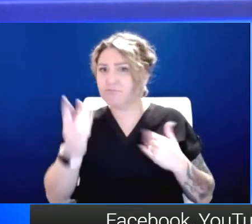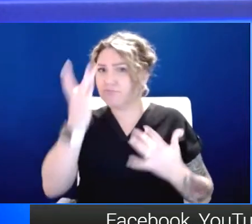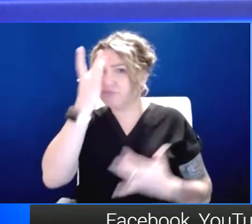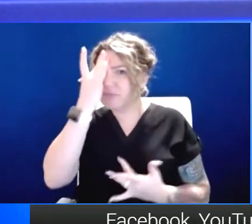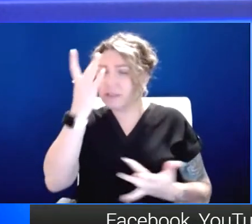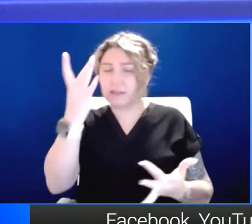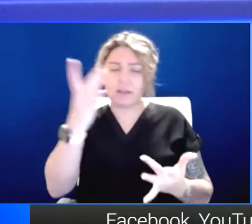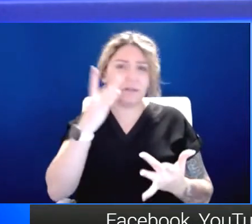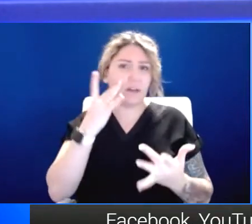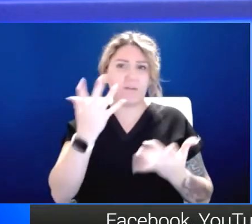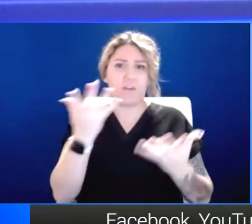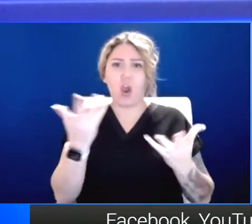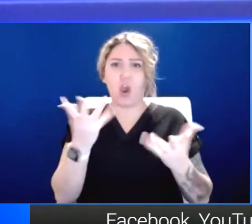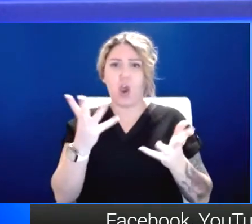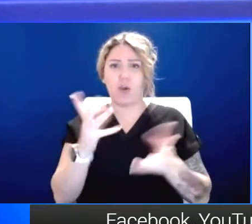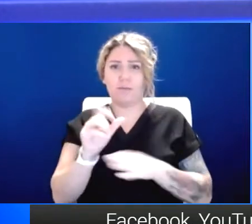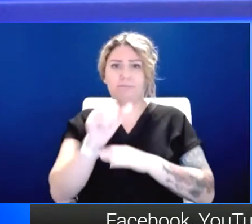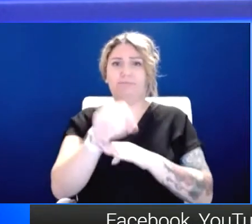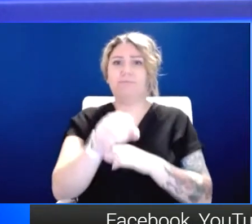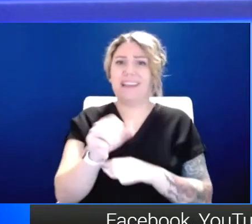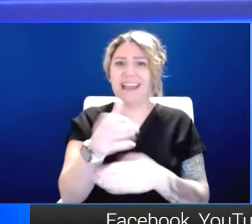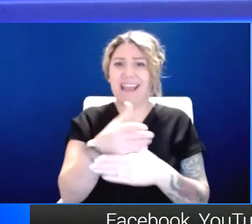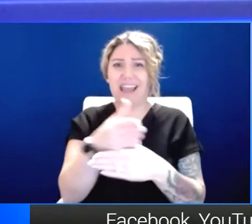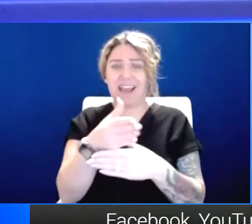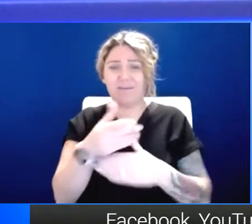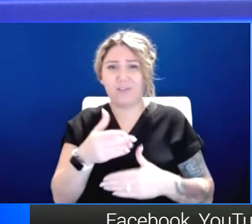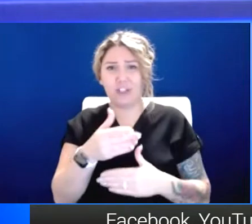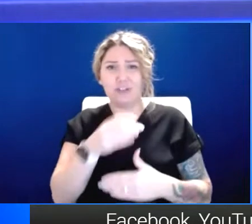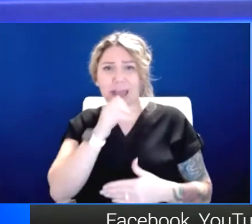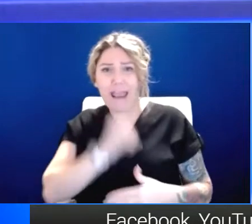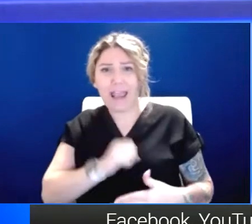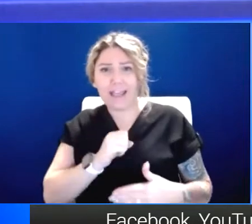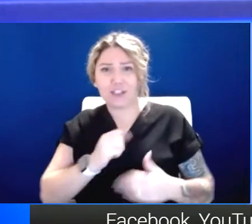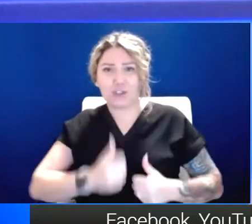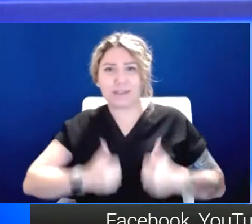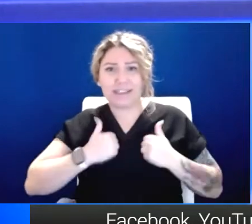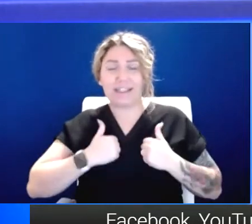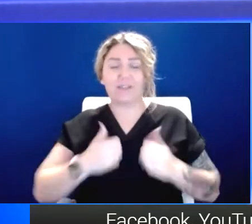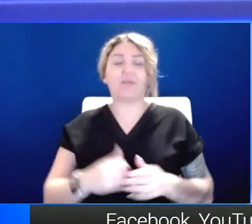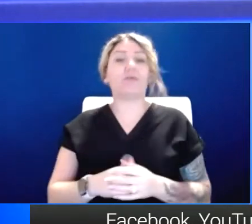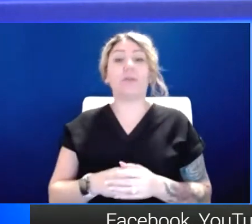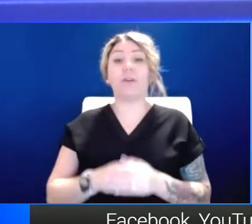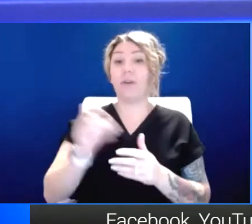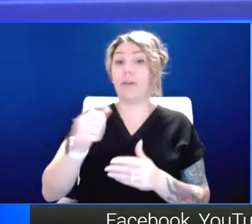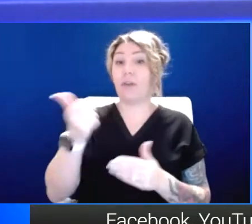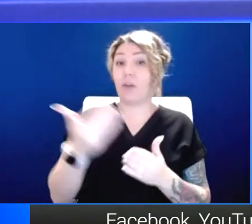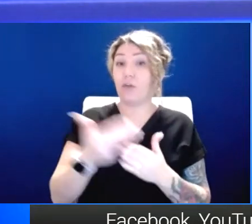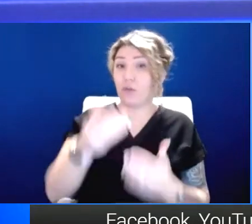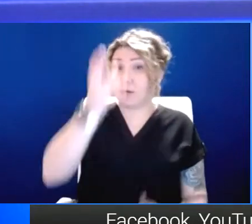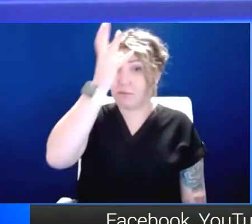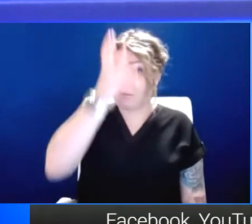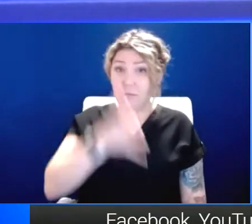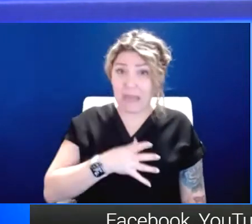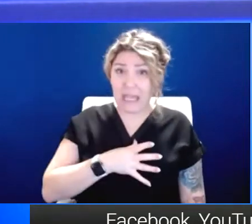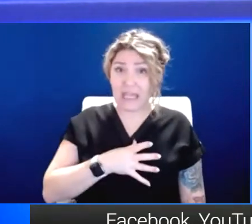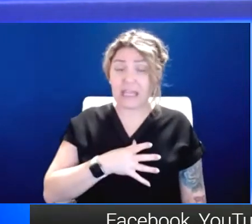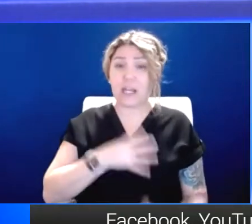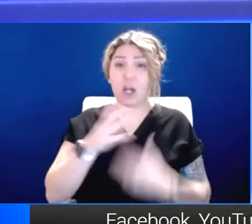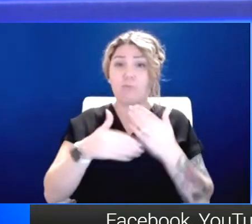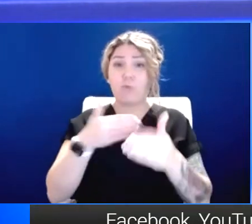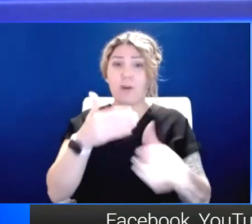average age that we can live for today. The other thing is men. Usually men progress faster than